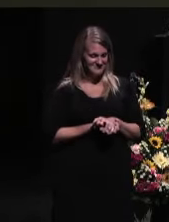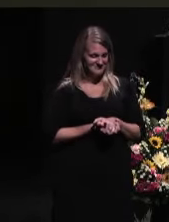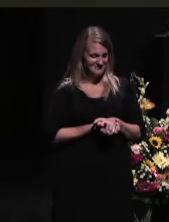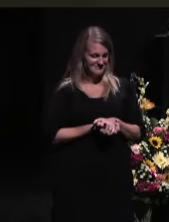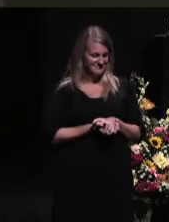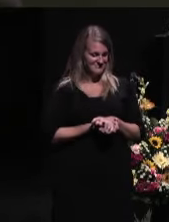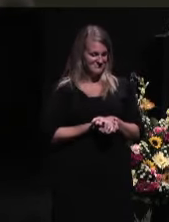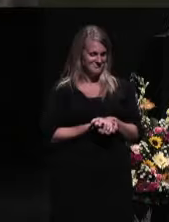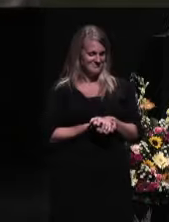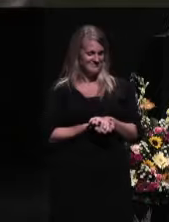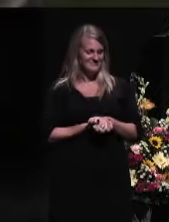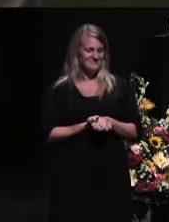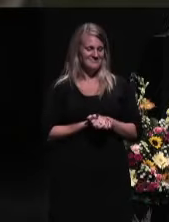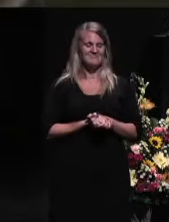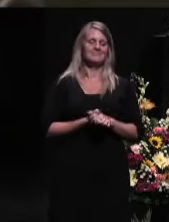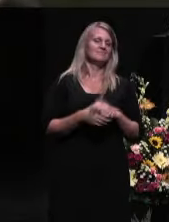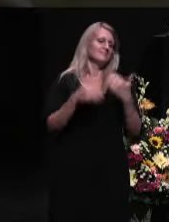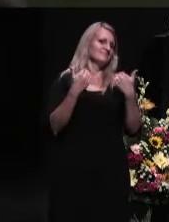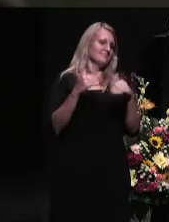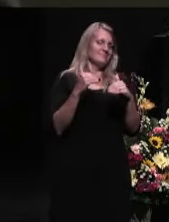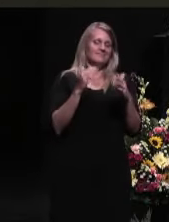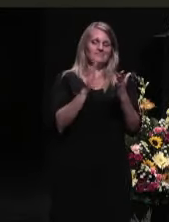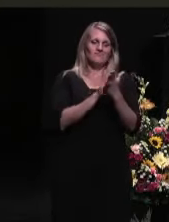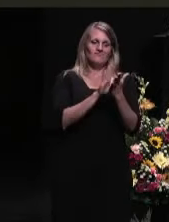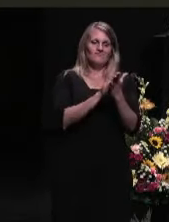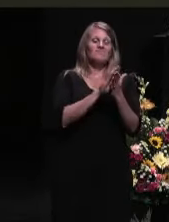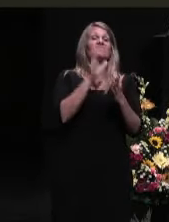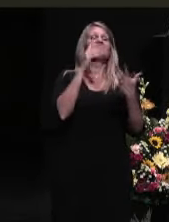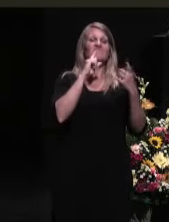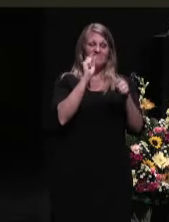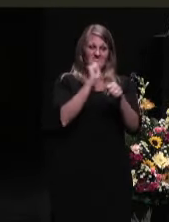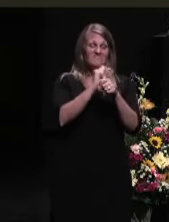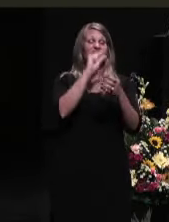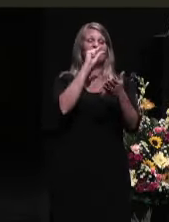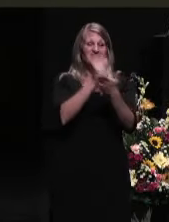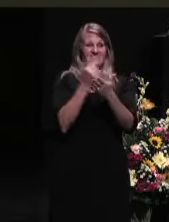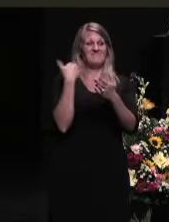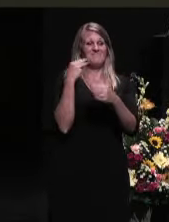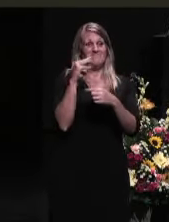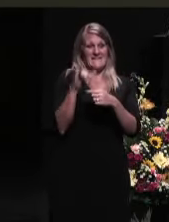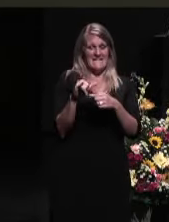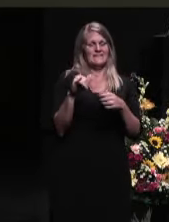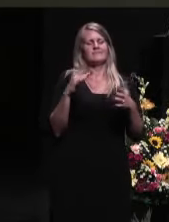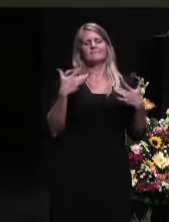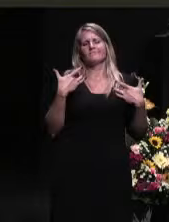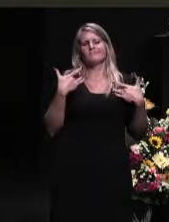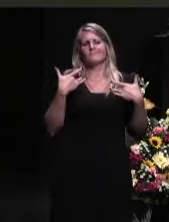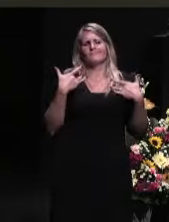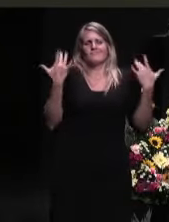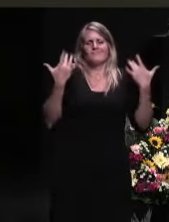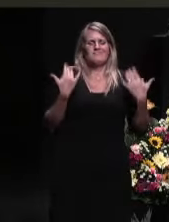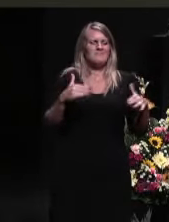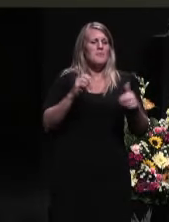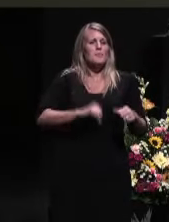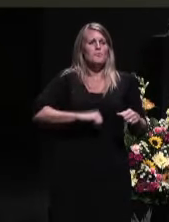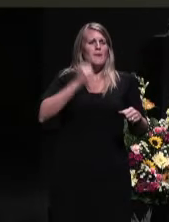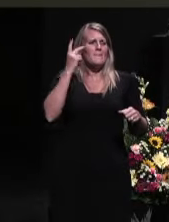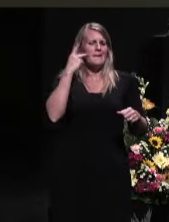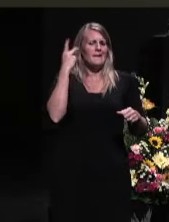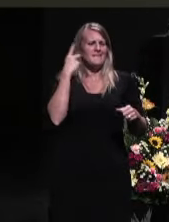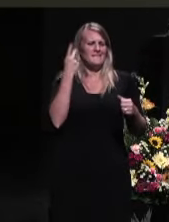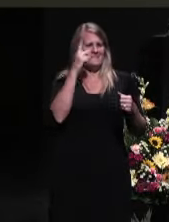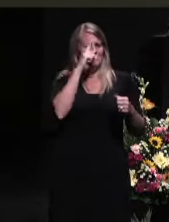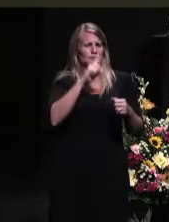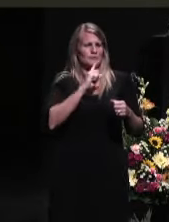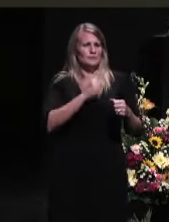Yeah, go Traquan. That is really neat. He did graduate in May, and we're just delighted to call him a proud Panther. But that's